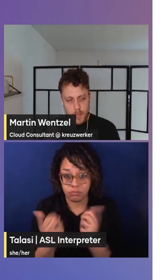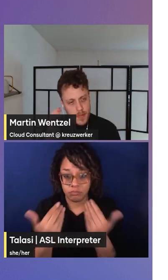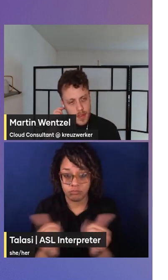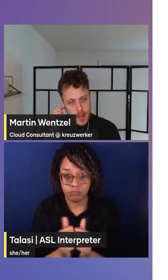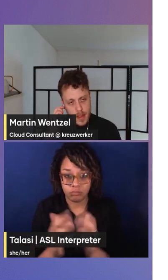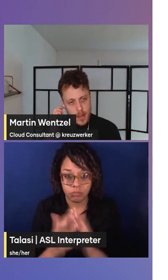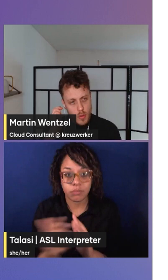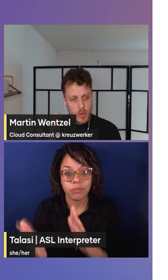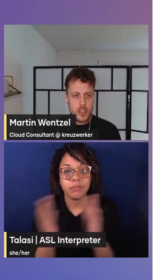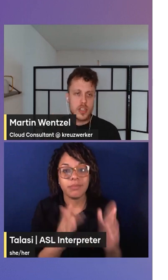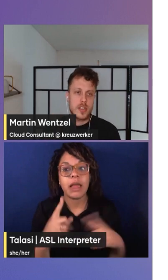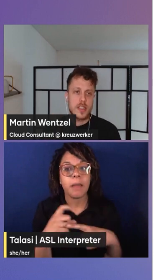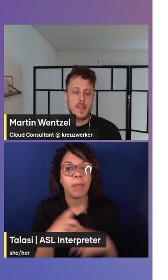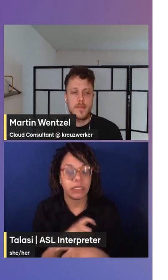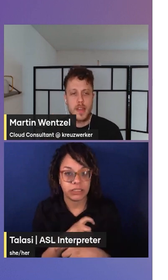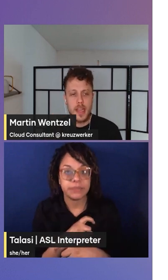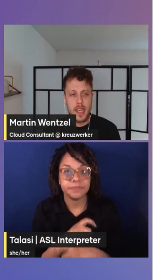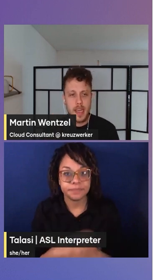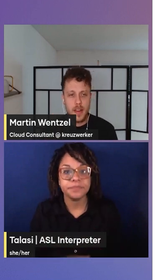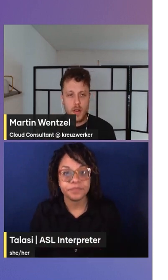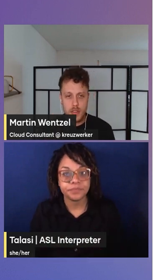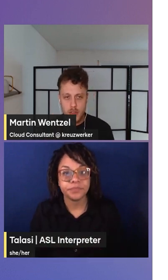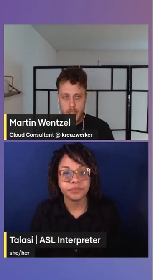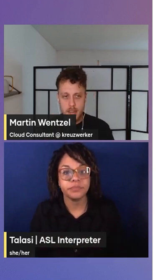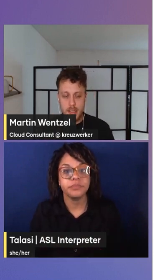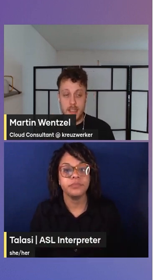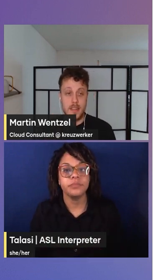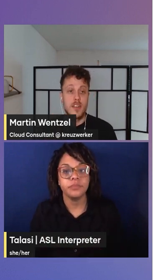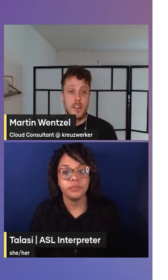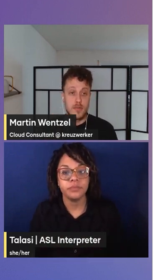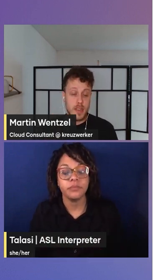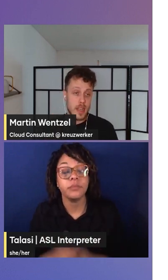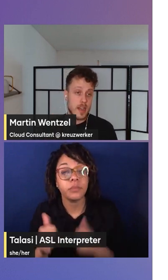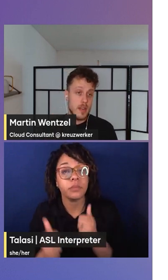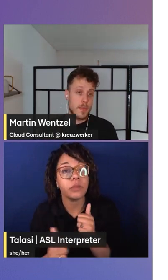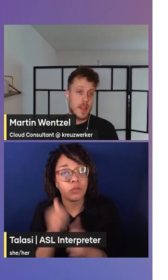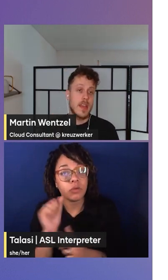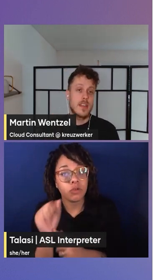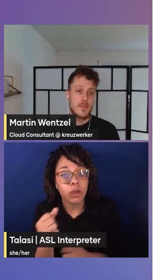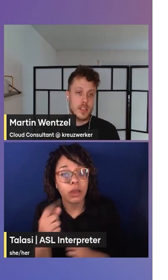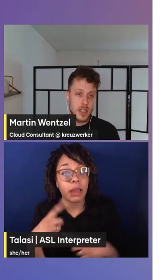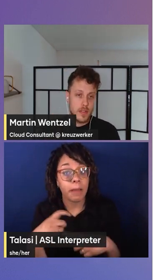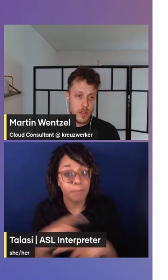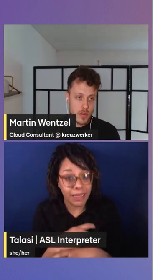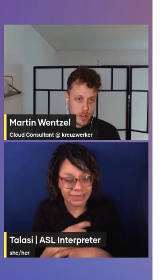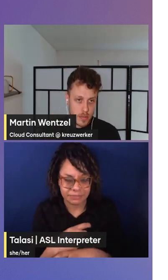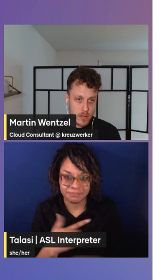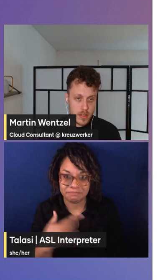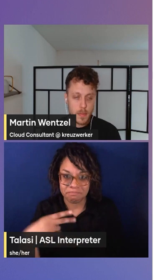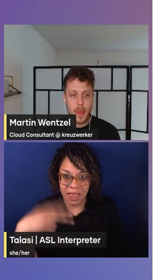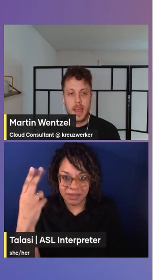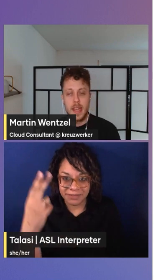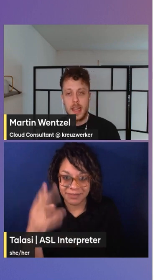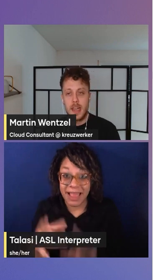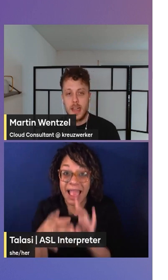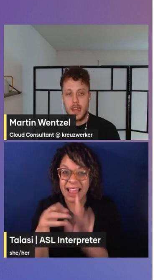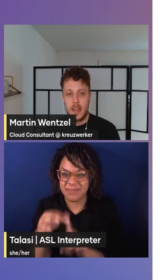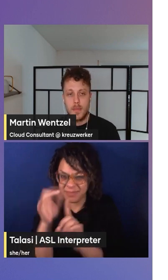complexity, which in those two cases is really high, especially if you're Docker Compose.